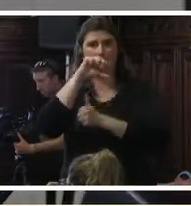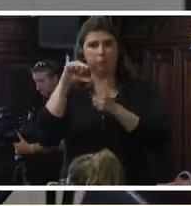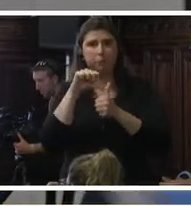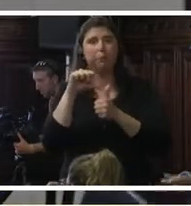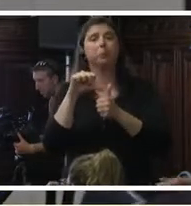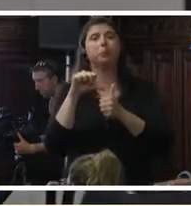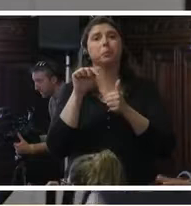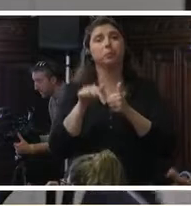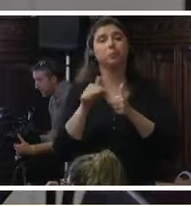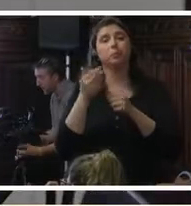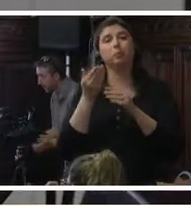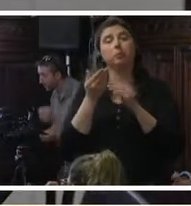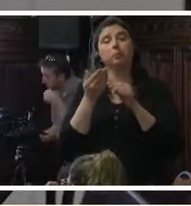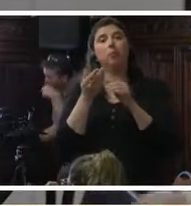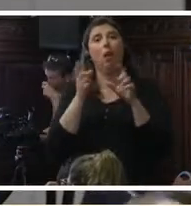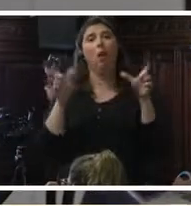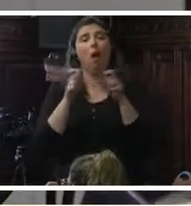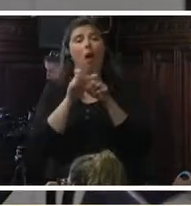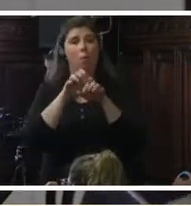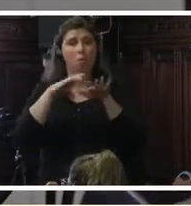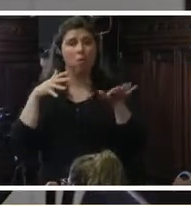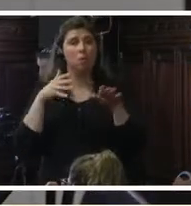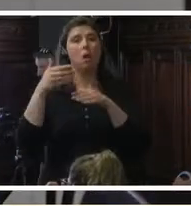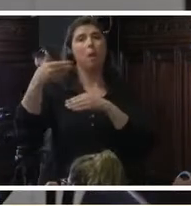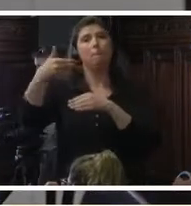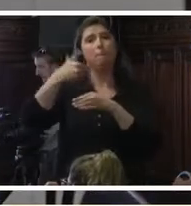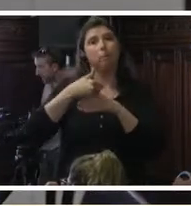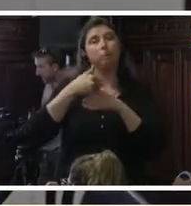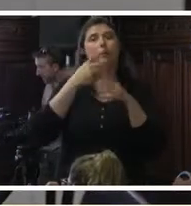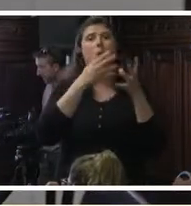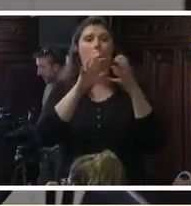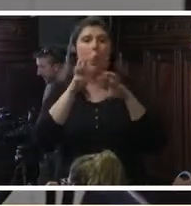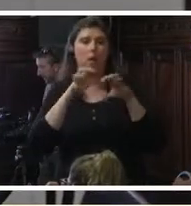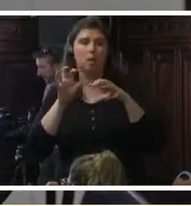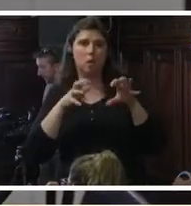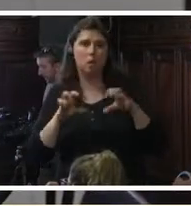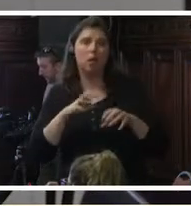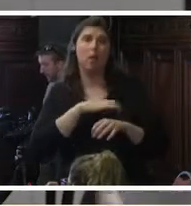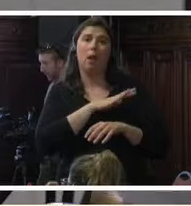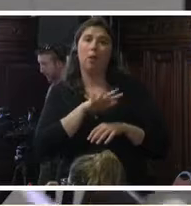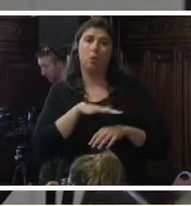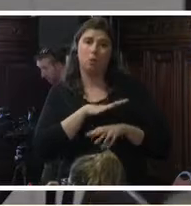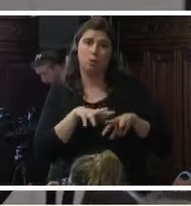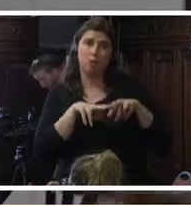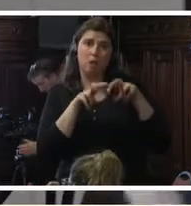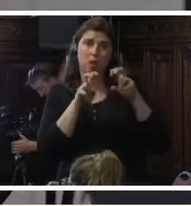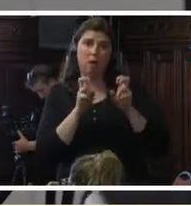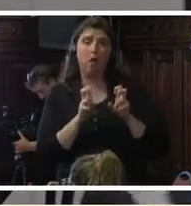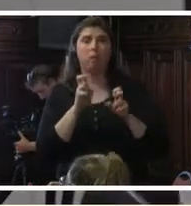of civil society organizations and who are here in attendance.